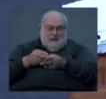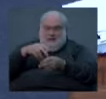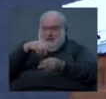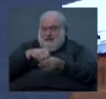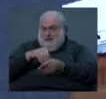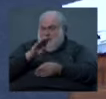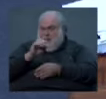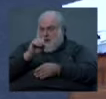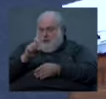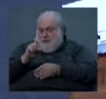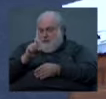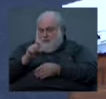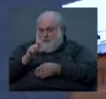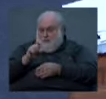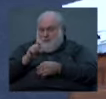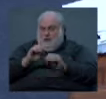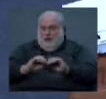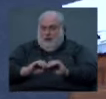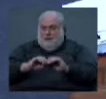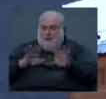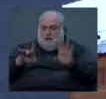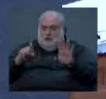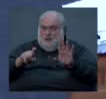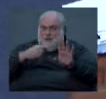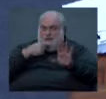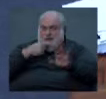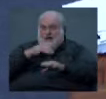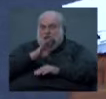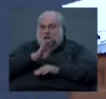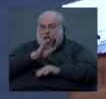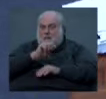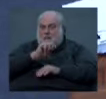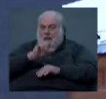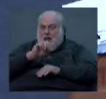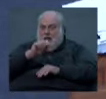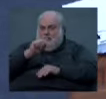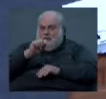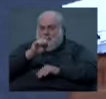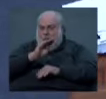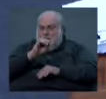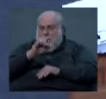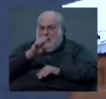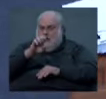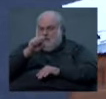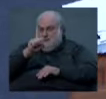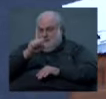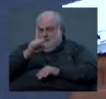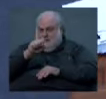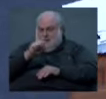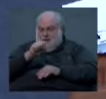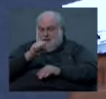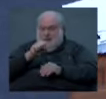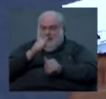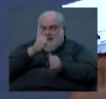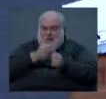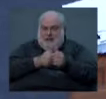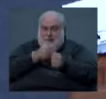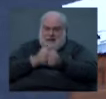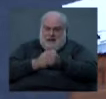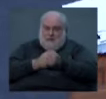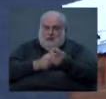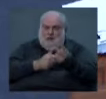box, which, for clarification, I should have said ballot boxes, plural. One each for the